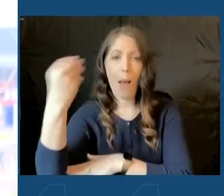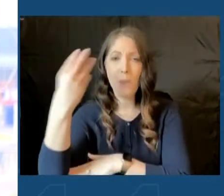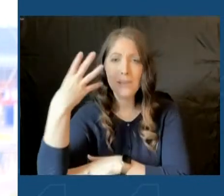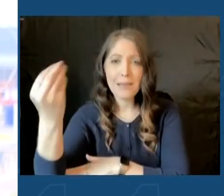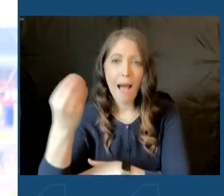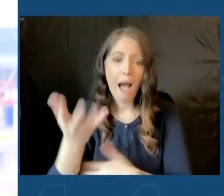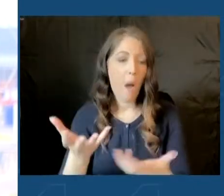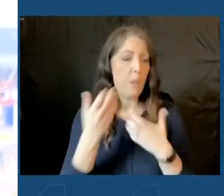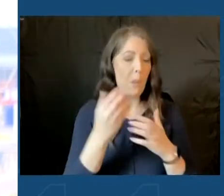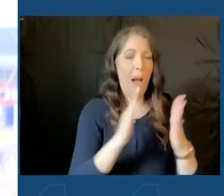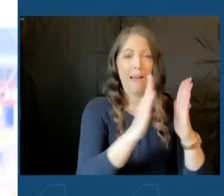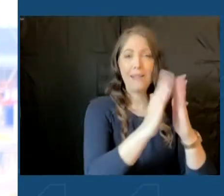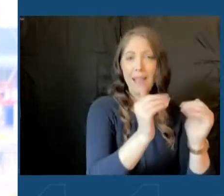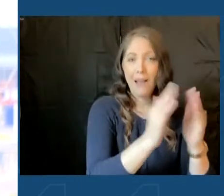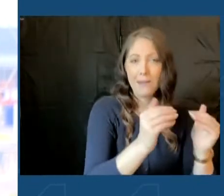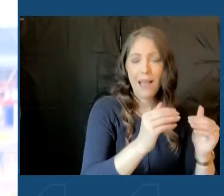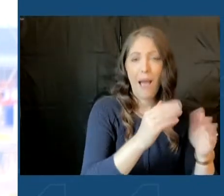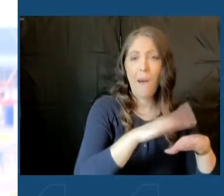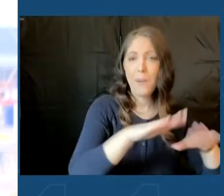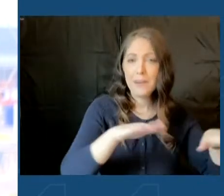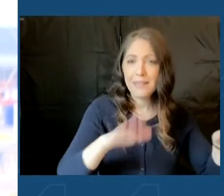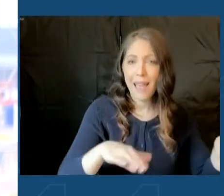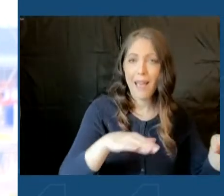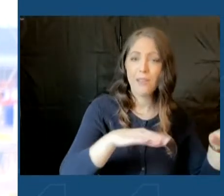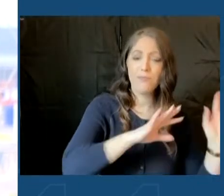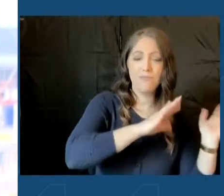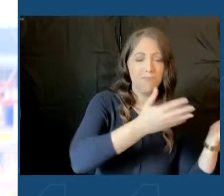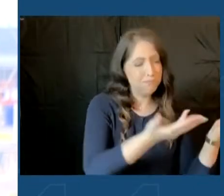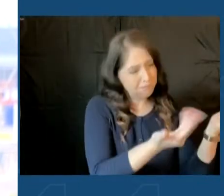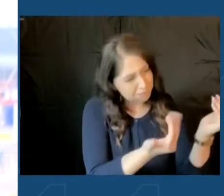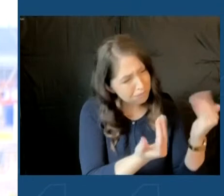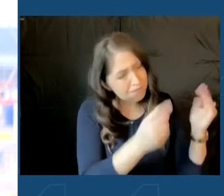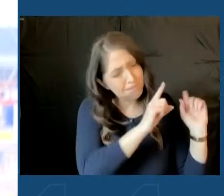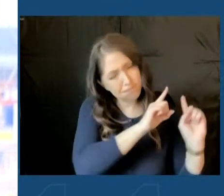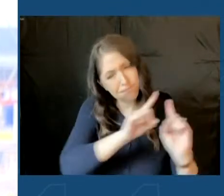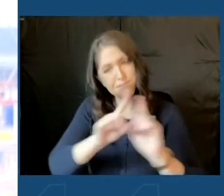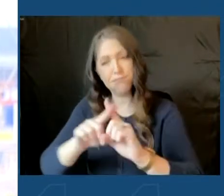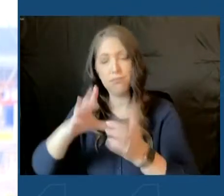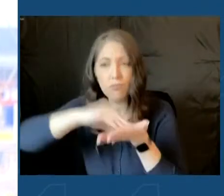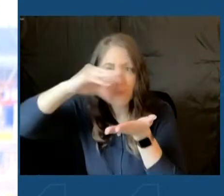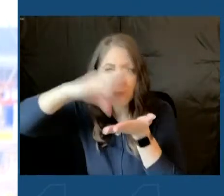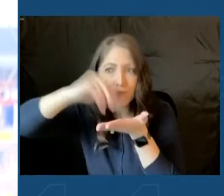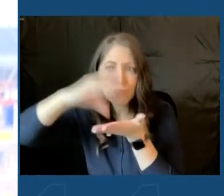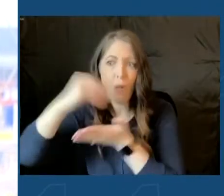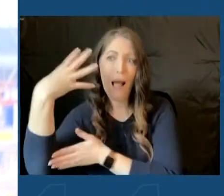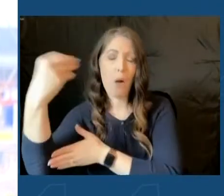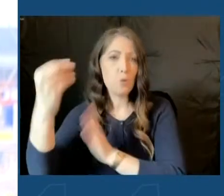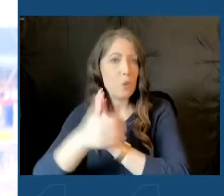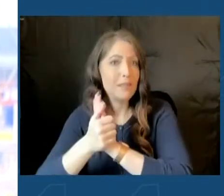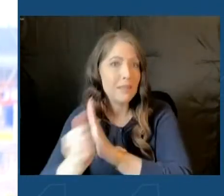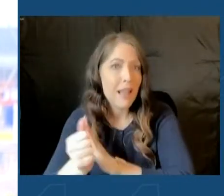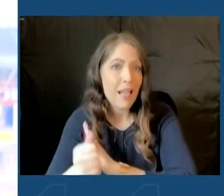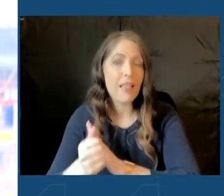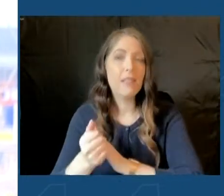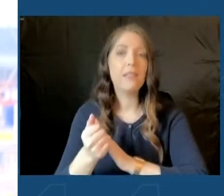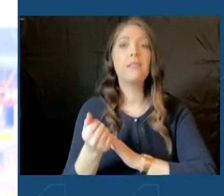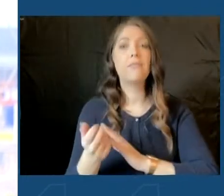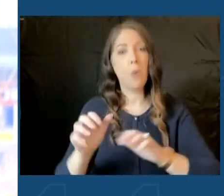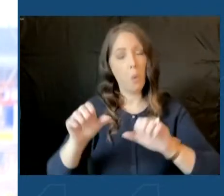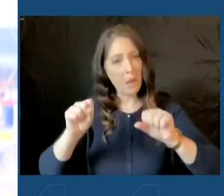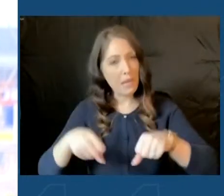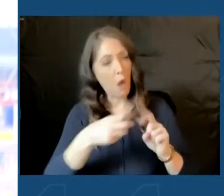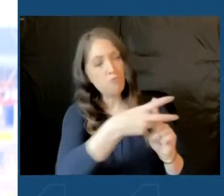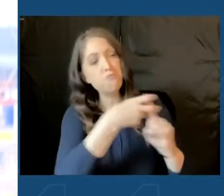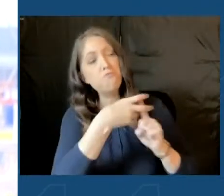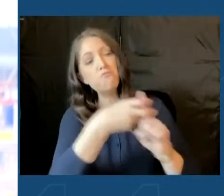city kids and underserved kids out into the play to learn outdoor skills. So it's a very important park for us to lever people and get them into the